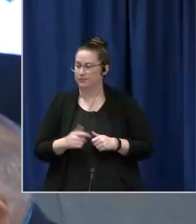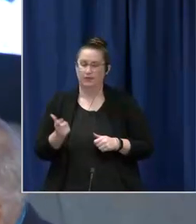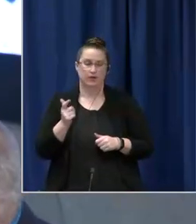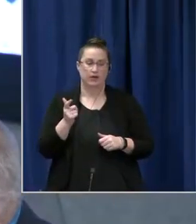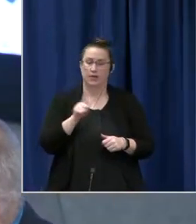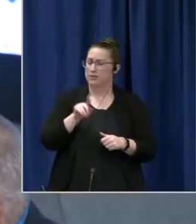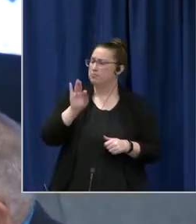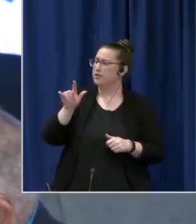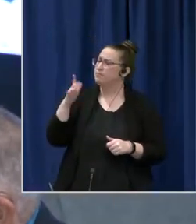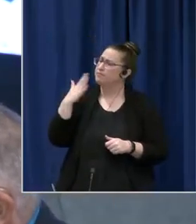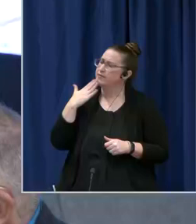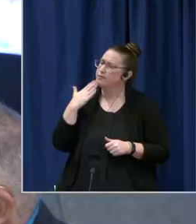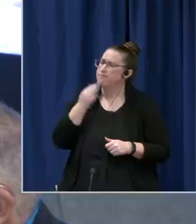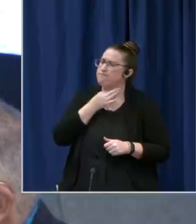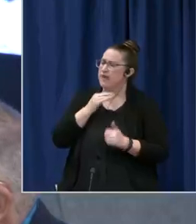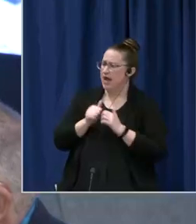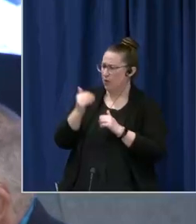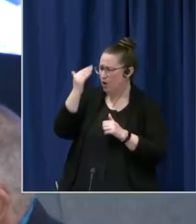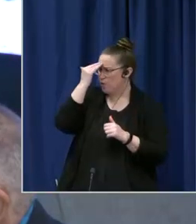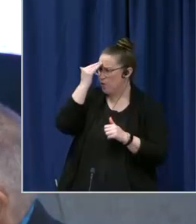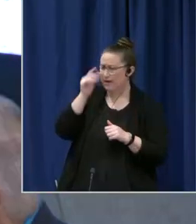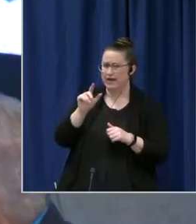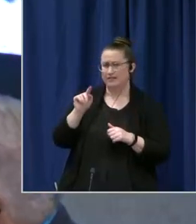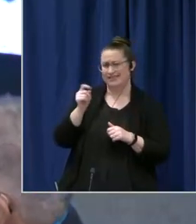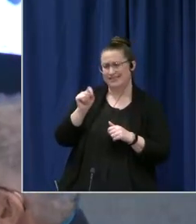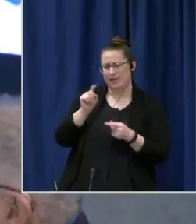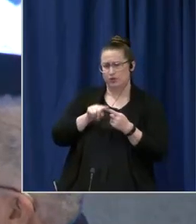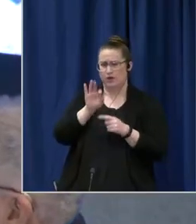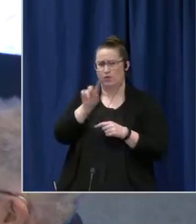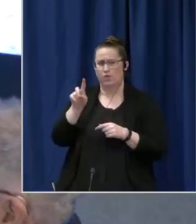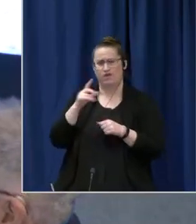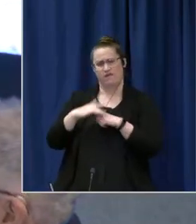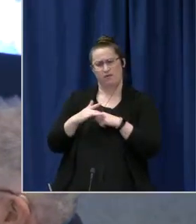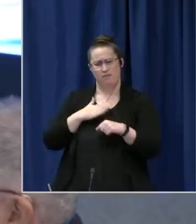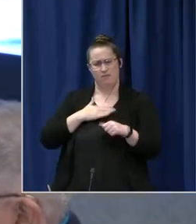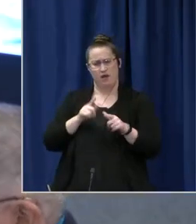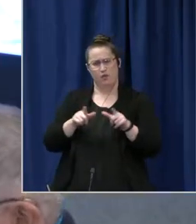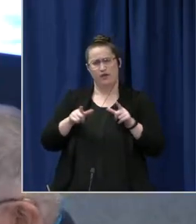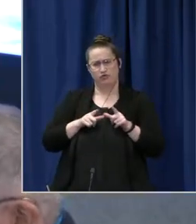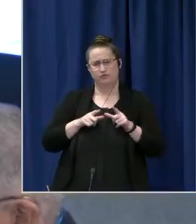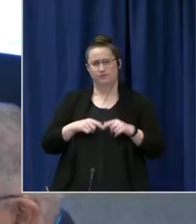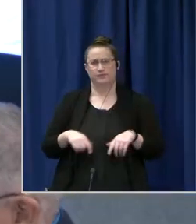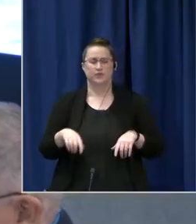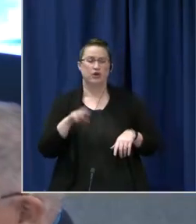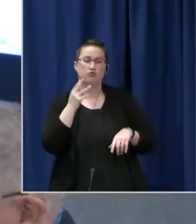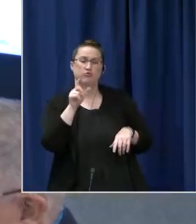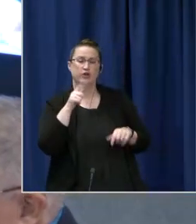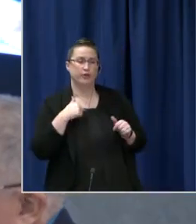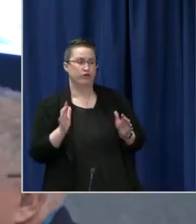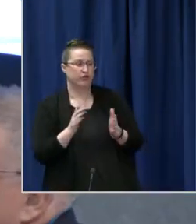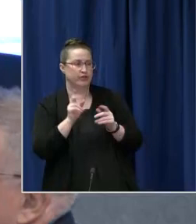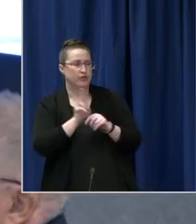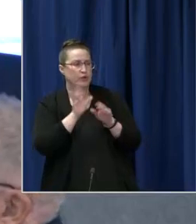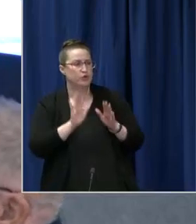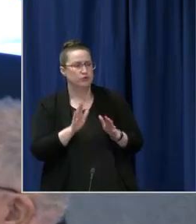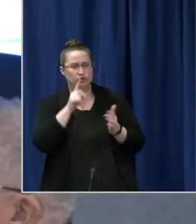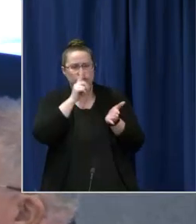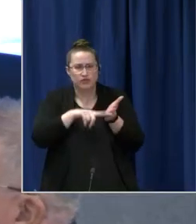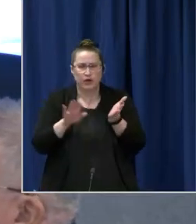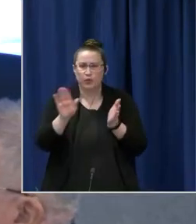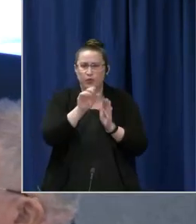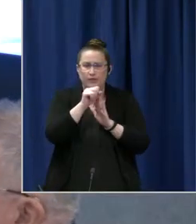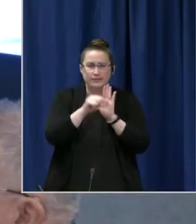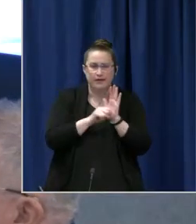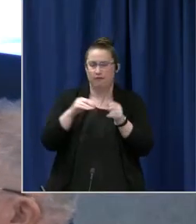Thank you. How do I know if text to 911 is available in my location? So we do encourage consumers to check with the state and